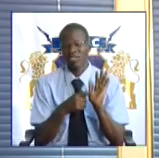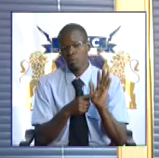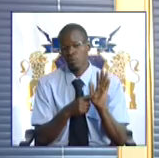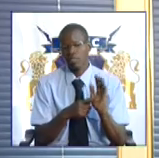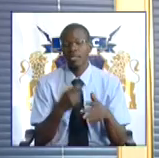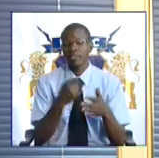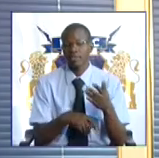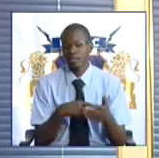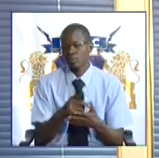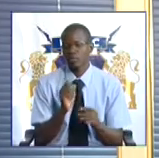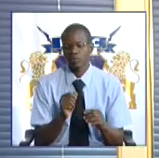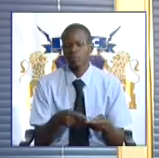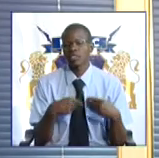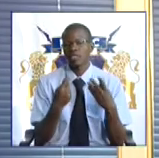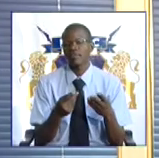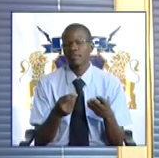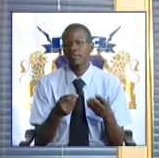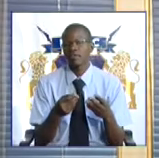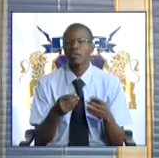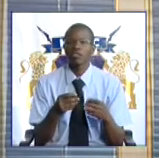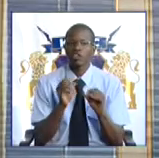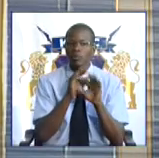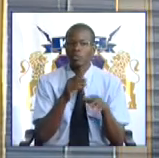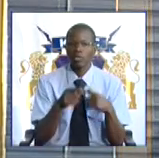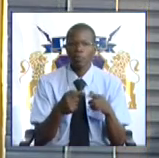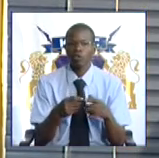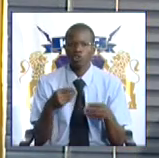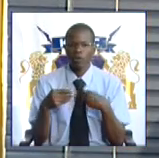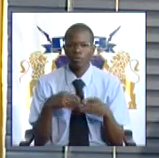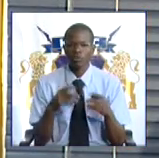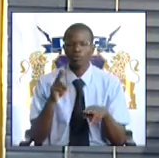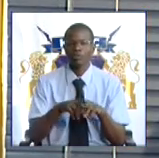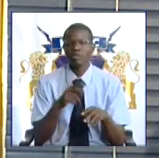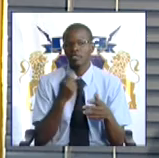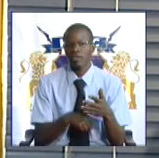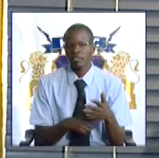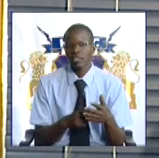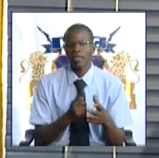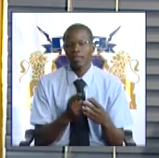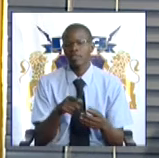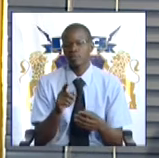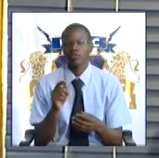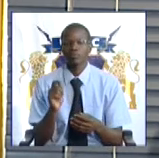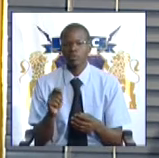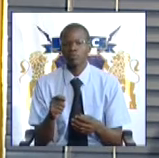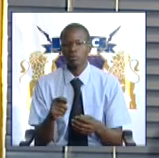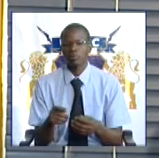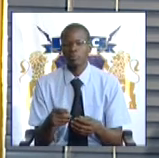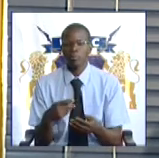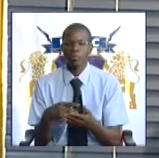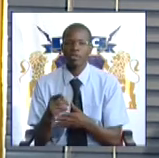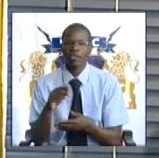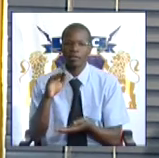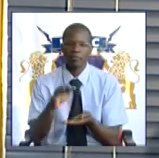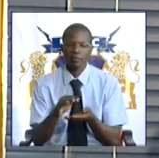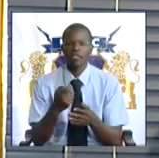for consideration regarding their tax assessments. Similarly, cooperative importers who